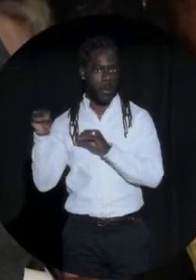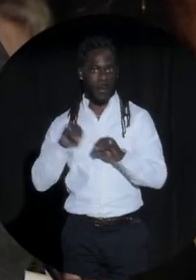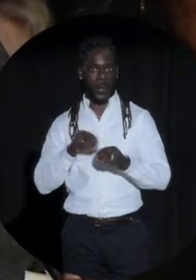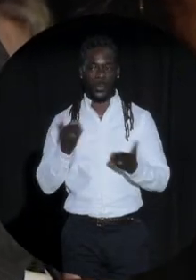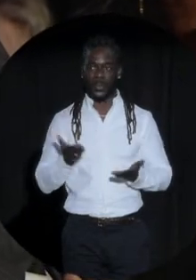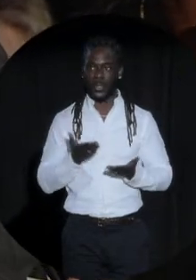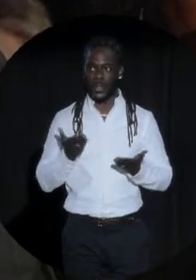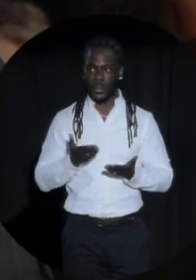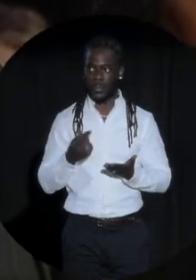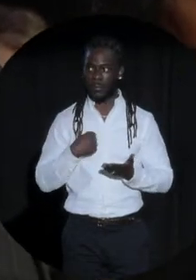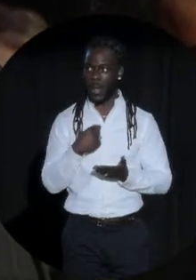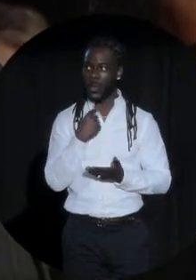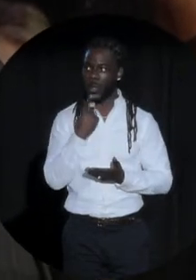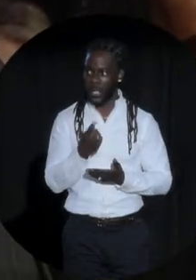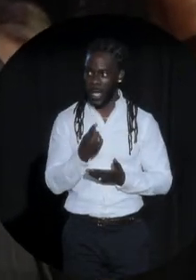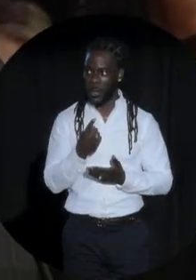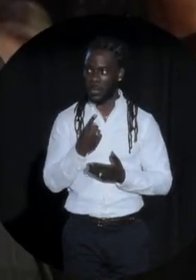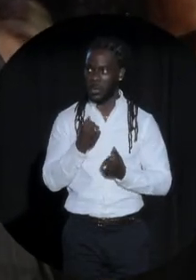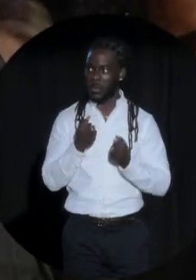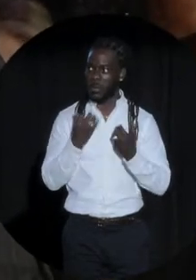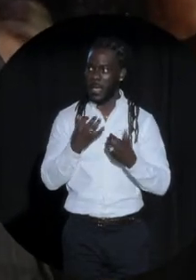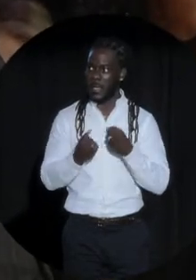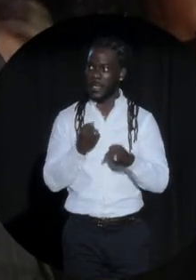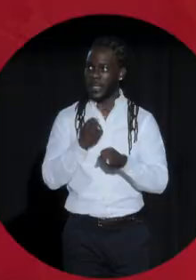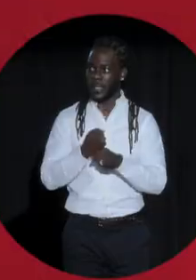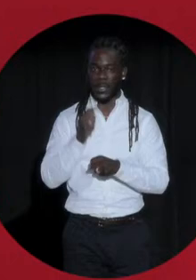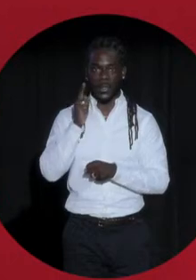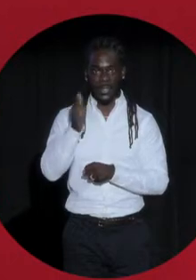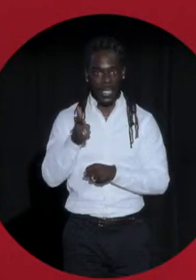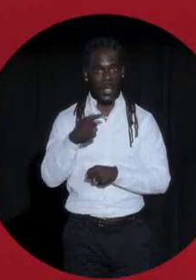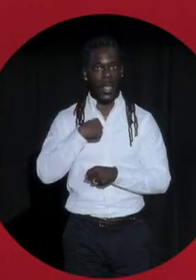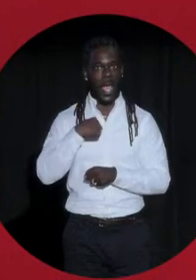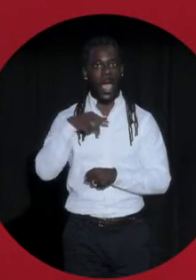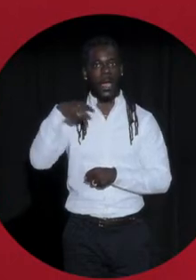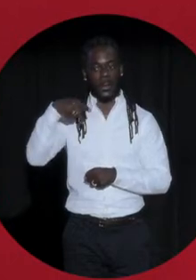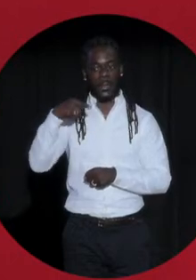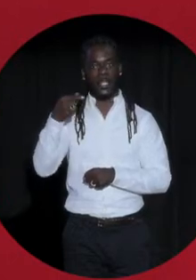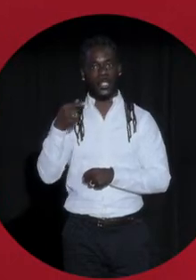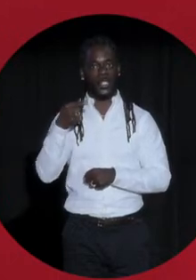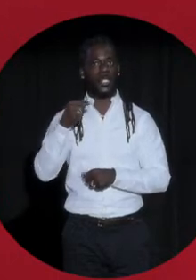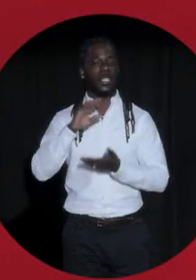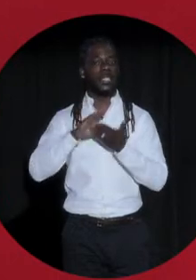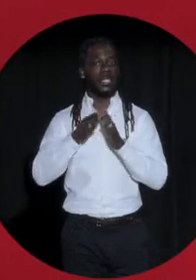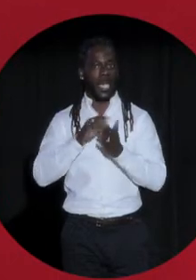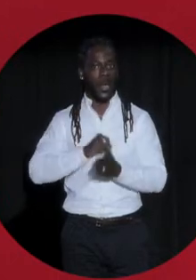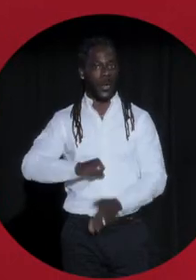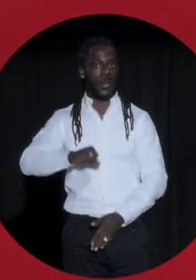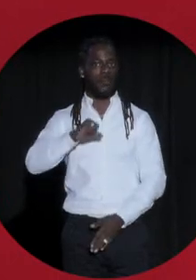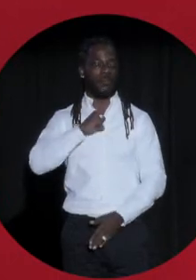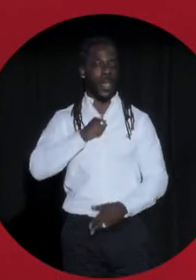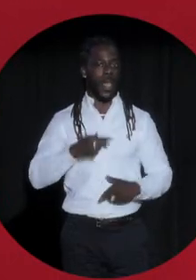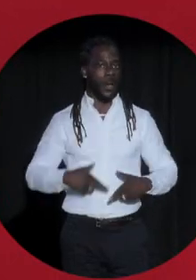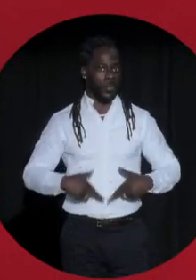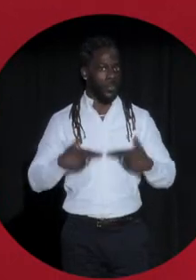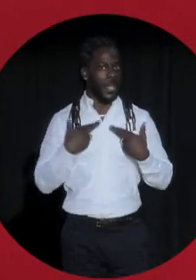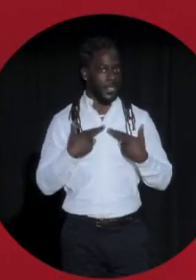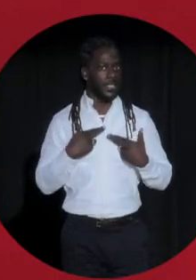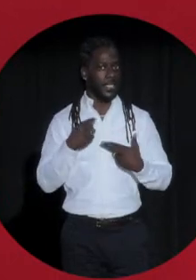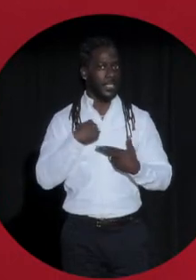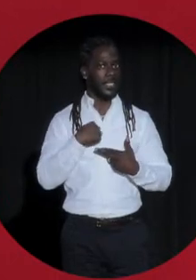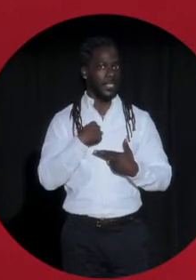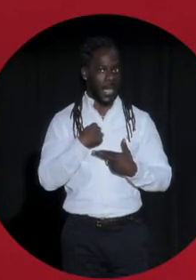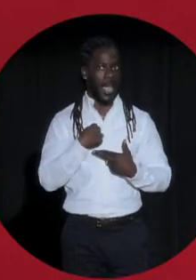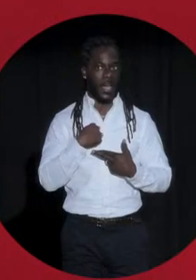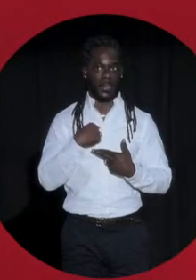that all of these years later, I am Prince George's proud, a Prince George's resident, and I consider myself